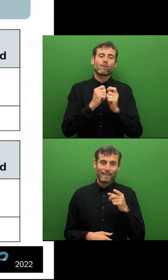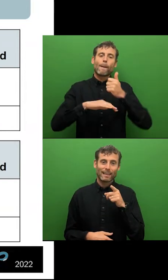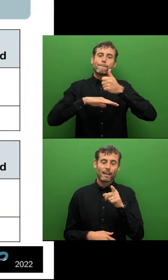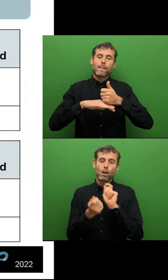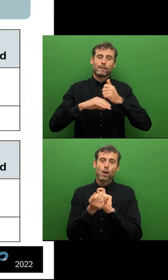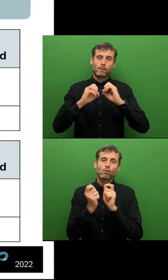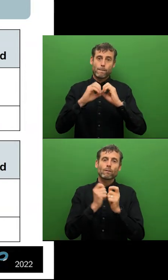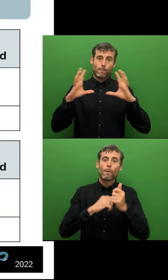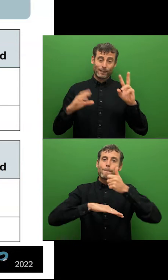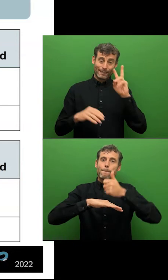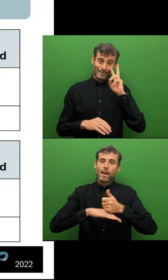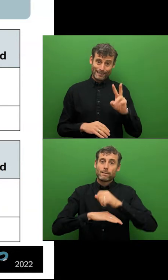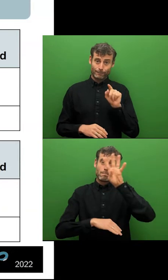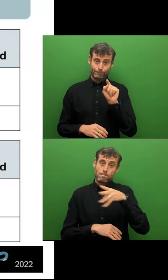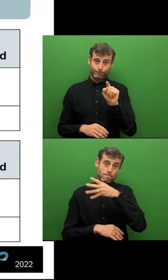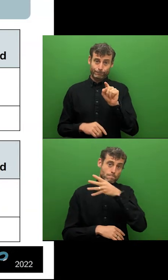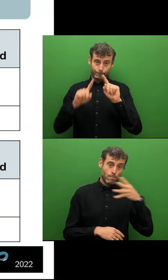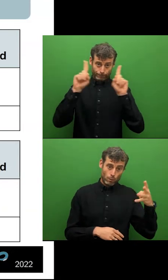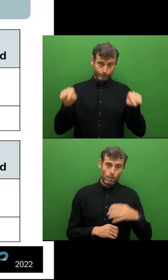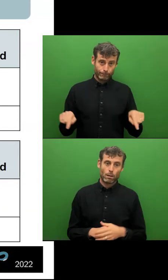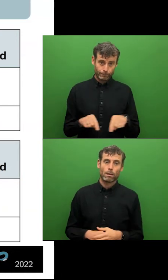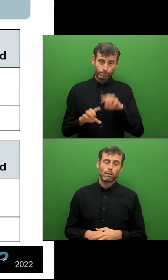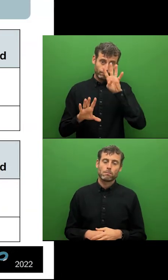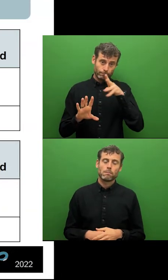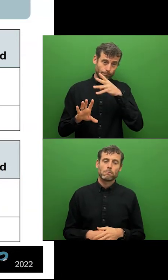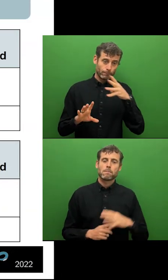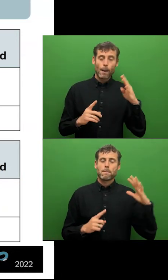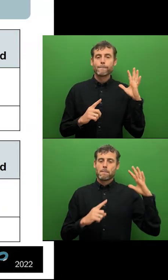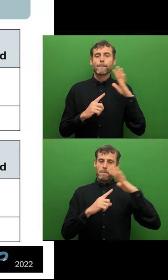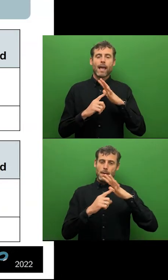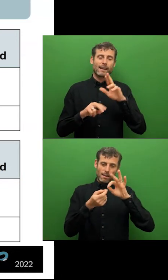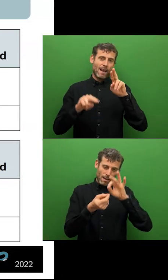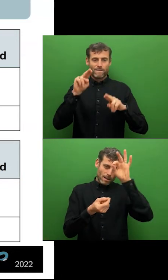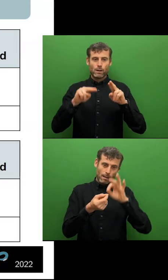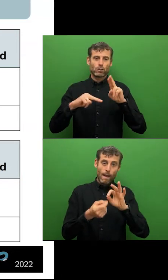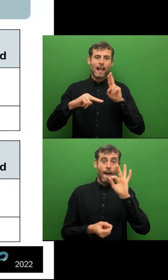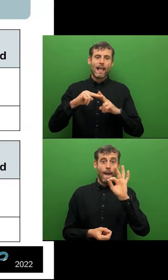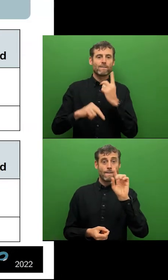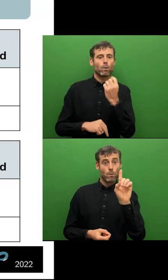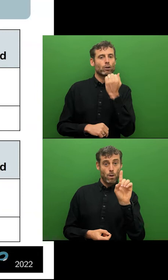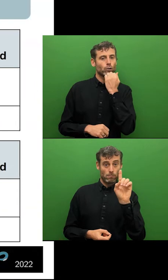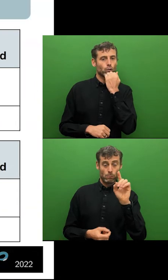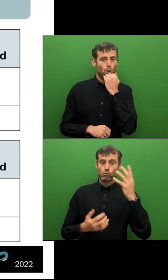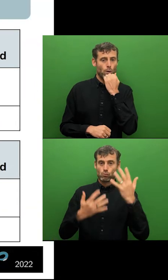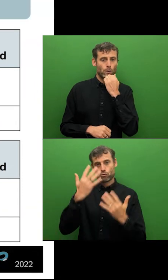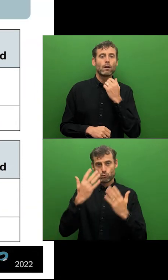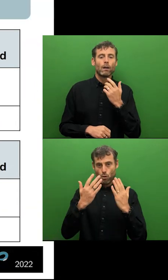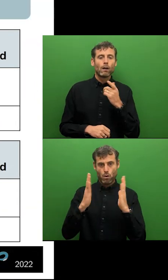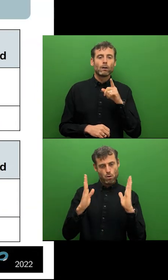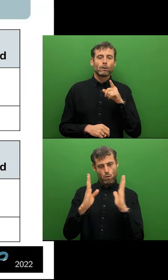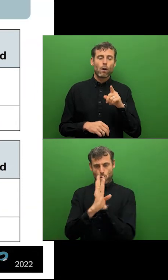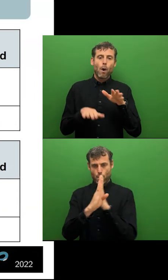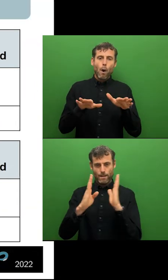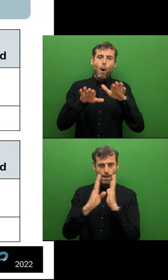model improves upon this baseline. Our main evaluation metric here is the F1 score using an